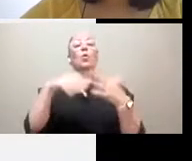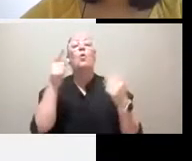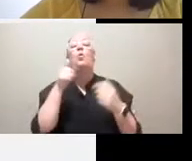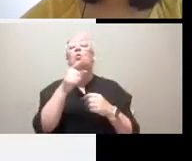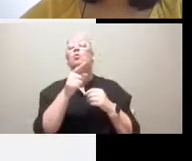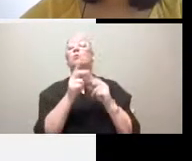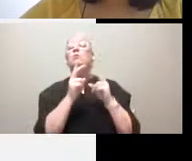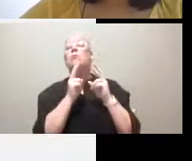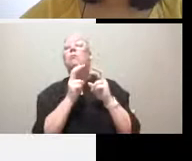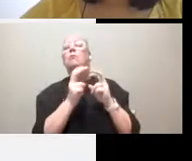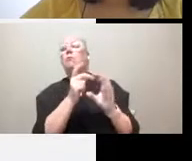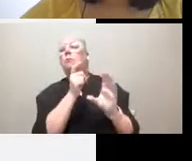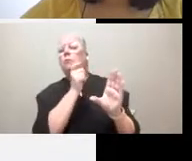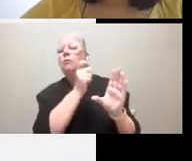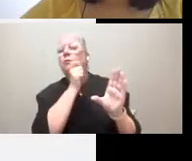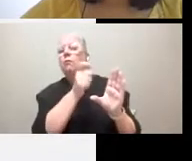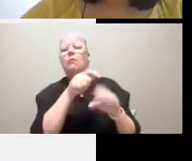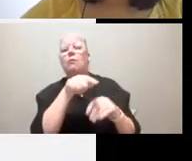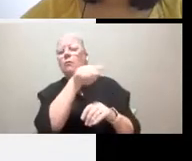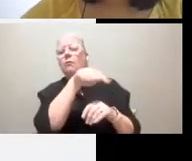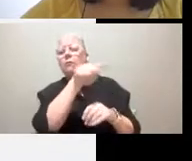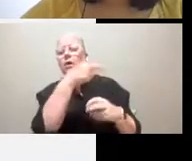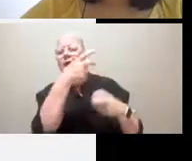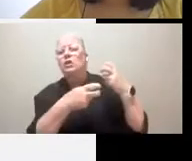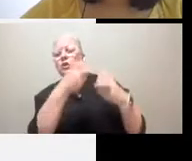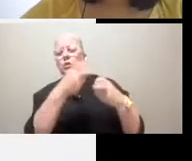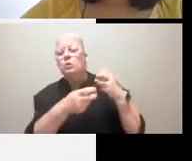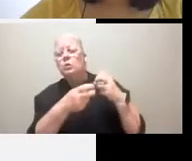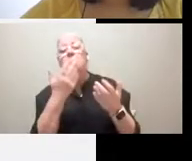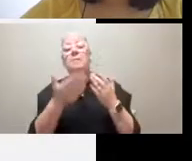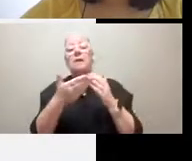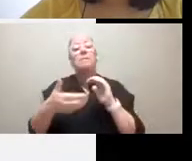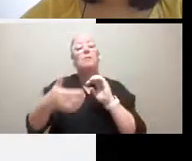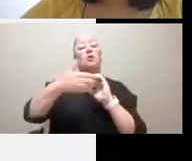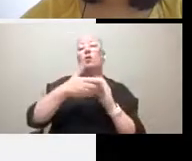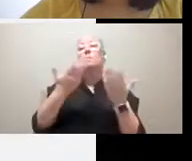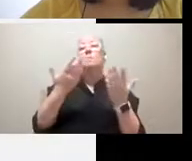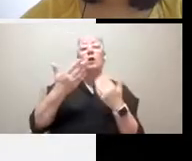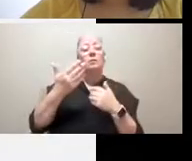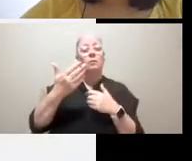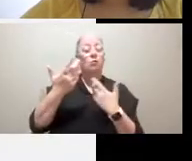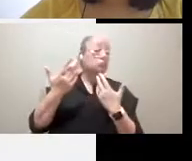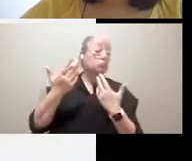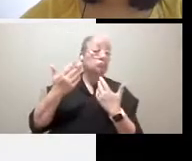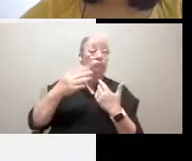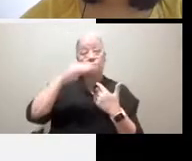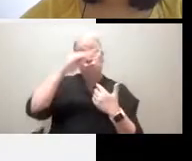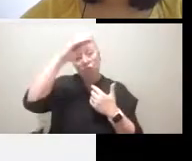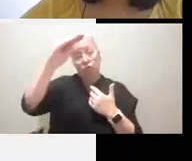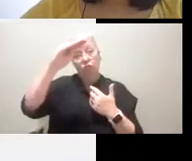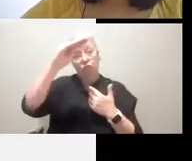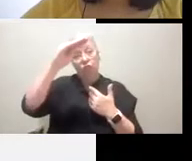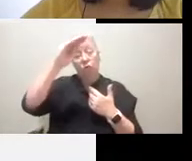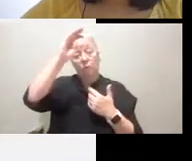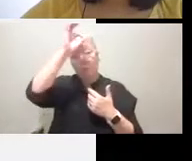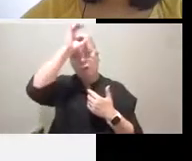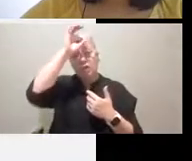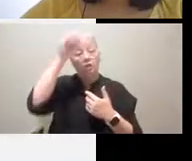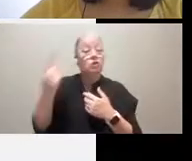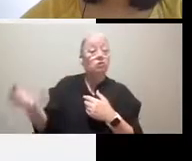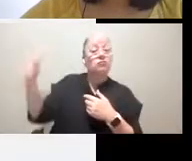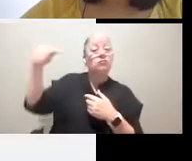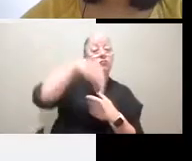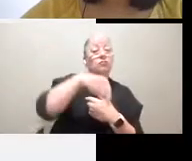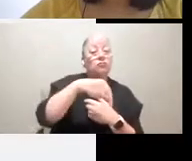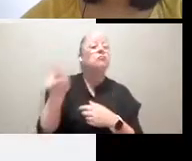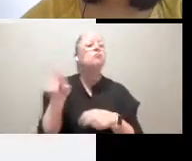and maybe you have to involve other partners like police. Maybe in Uganda, things are different. These